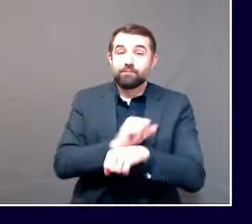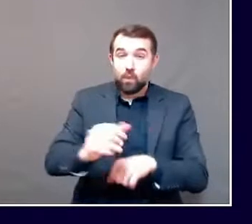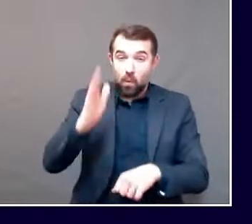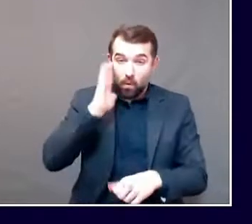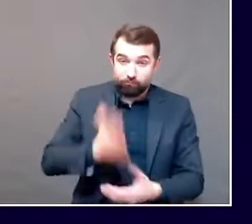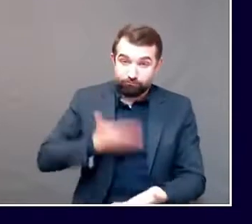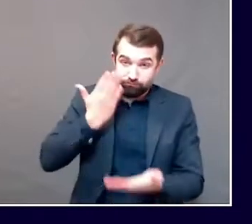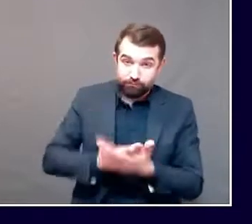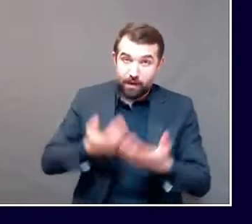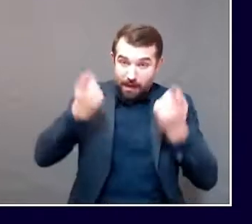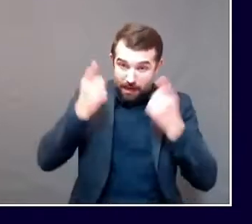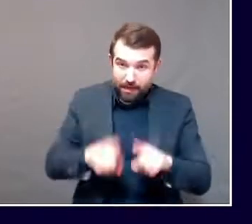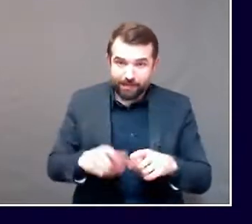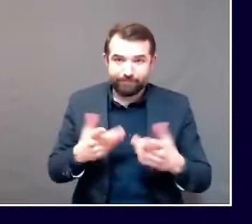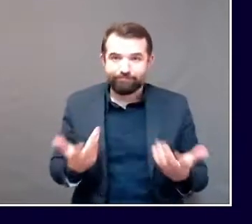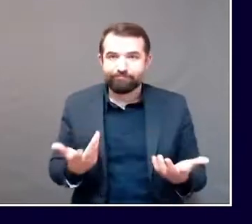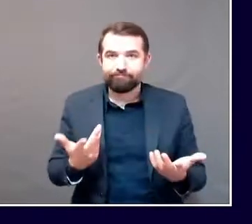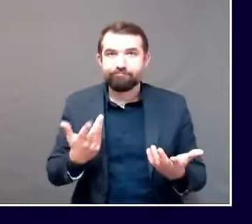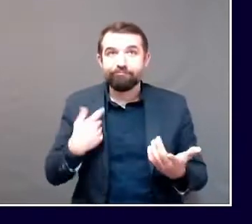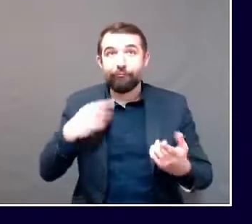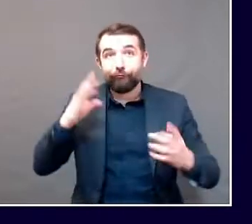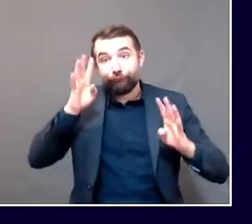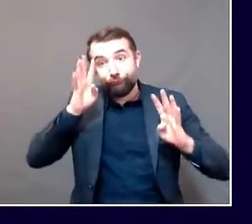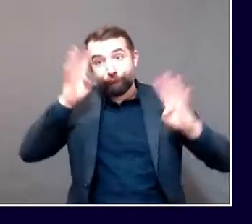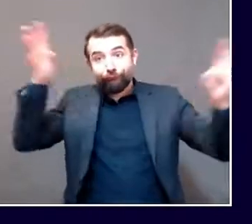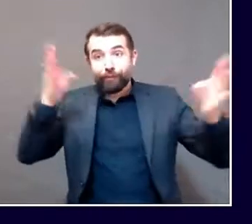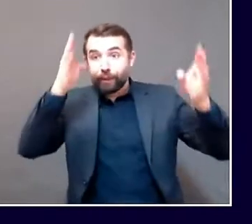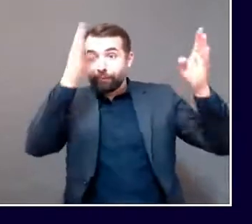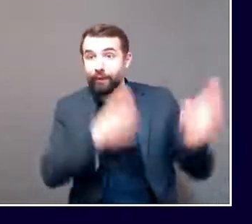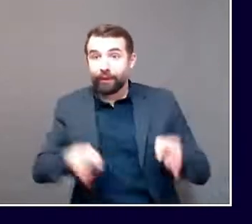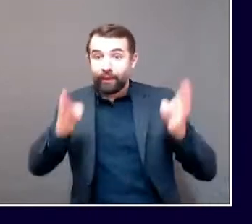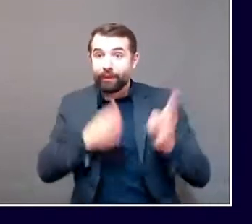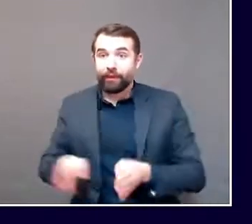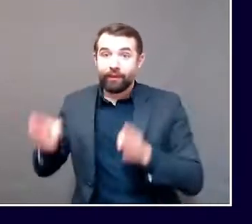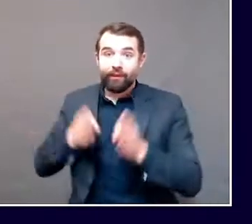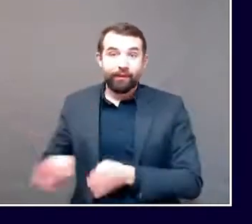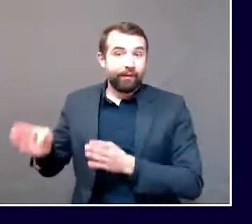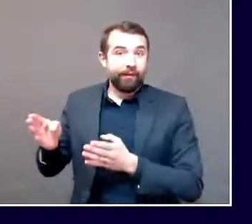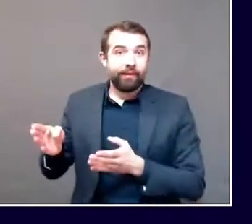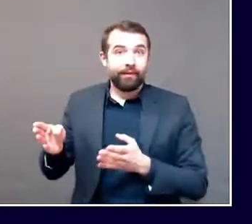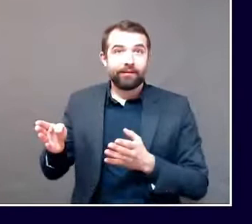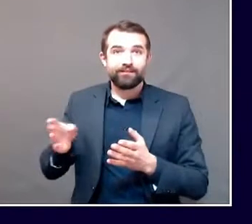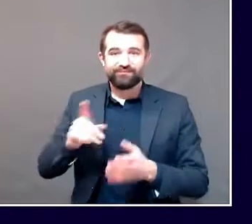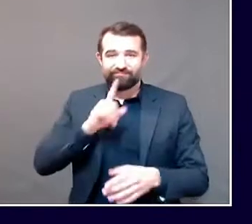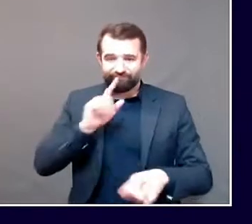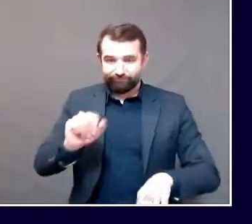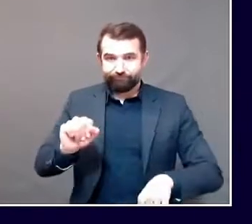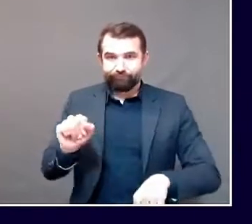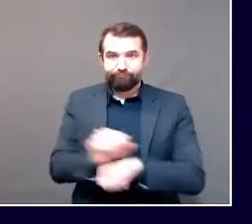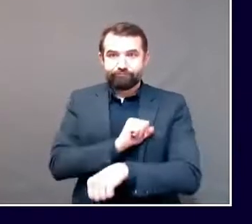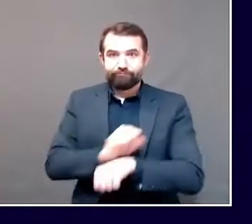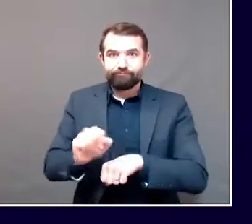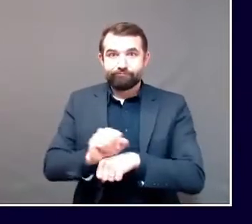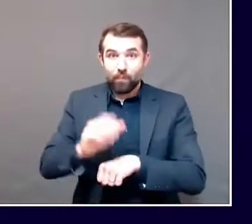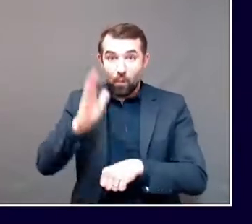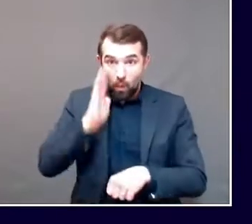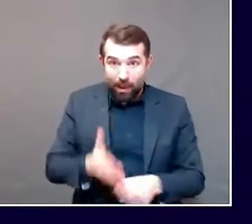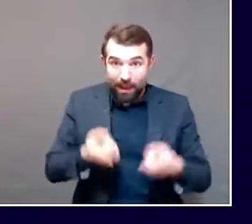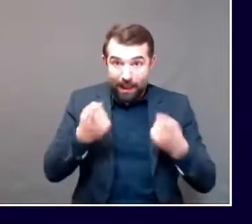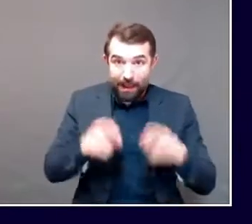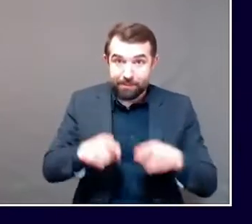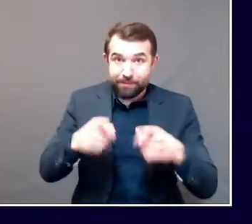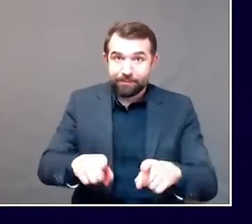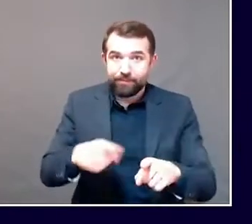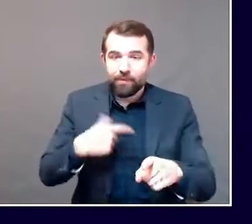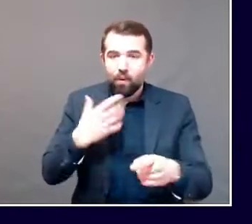to come up with plans. That's easy to do. What's hard is to make those plans reality-based. Until we have a sense of